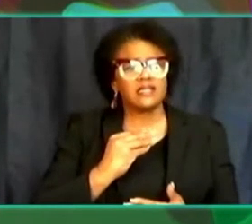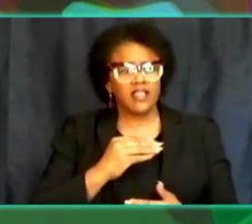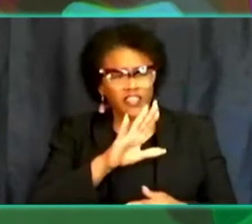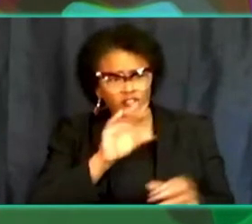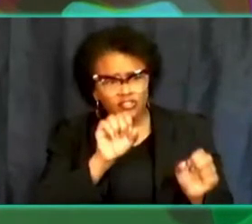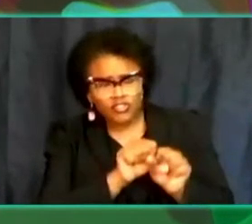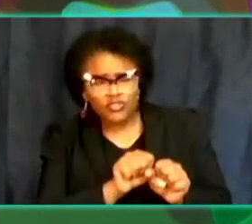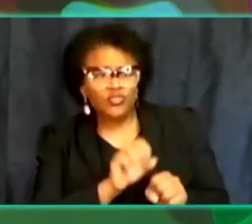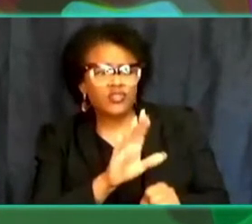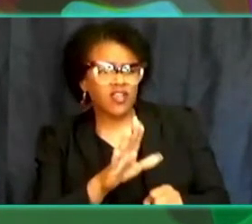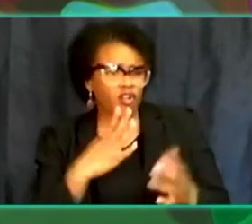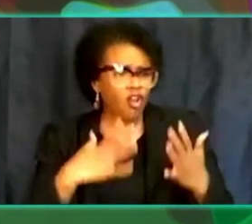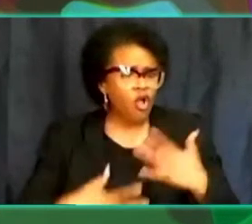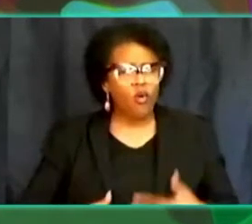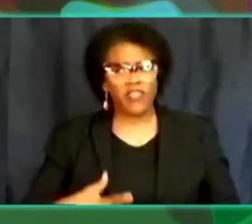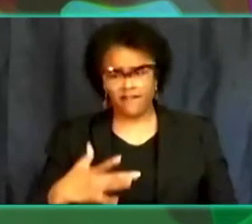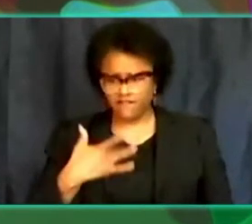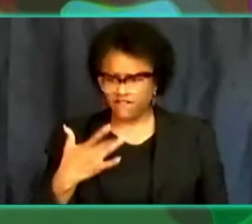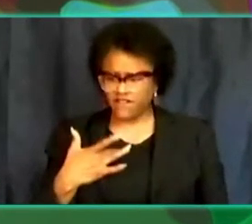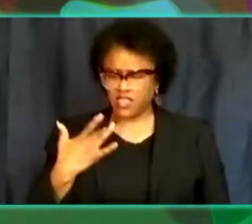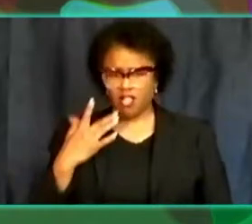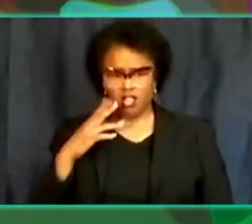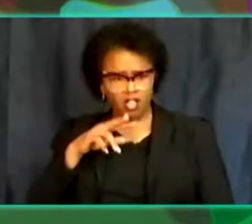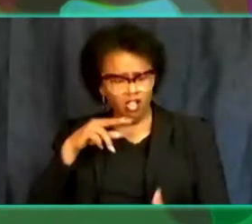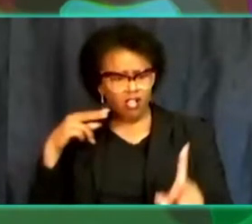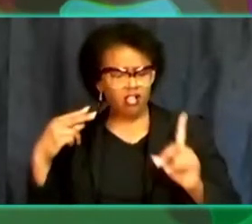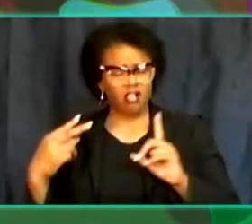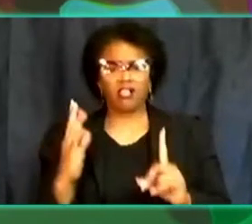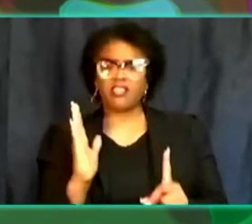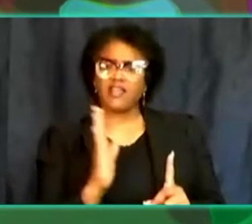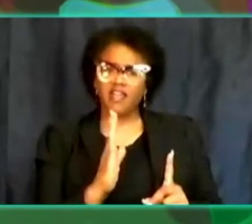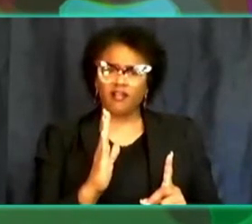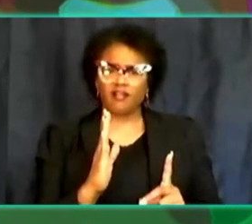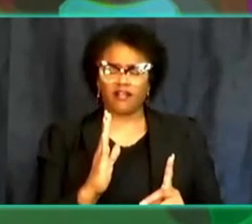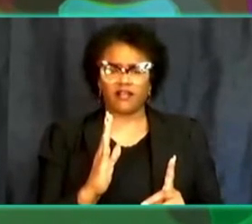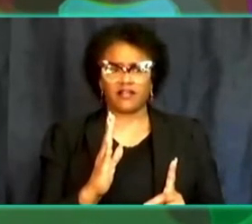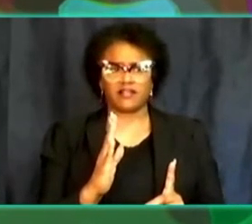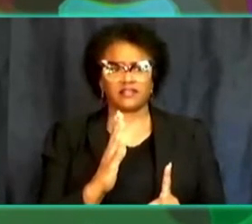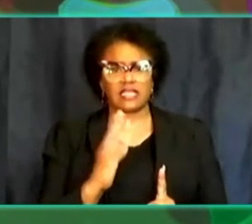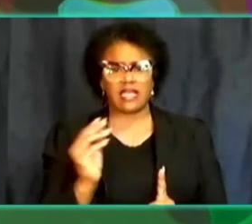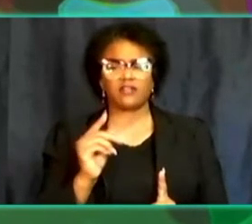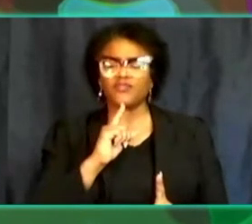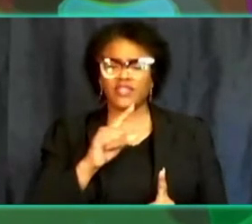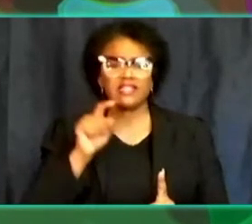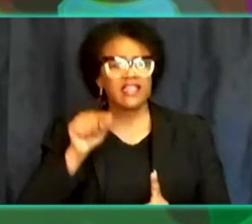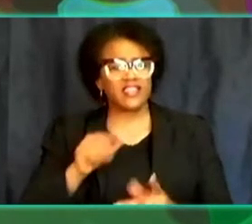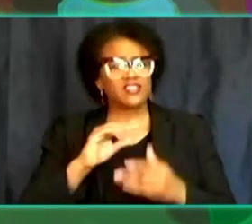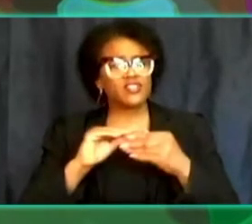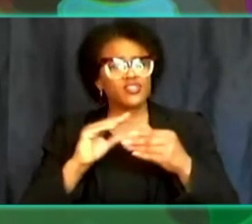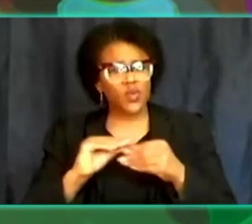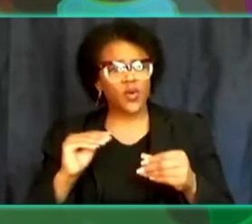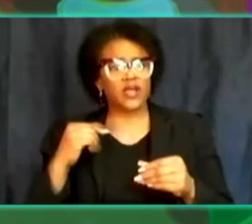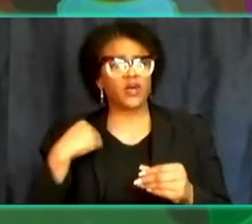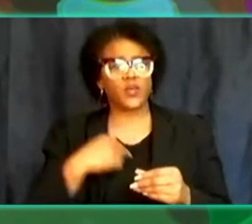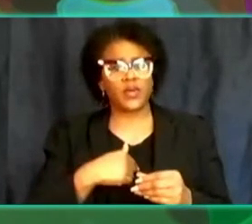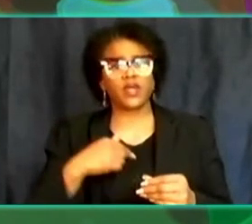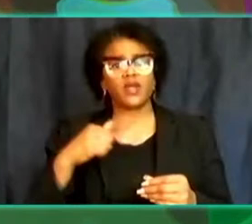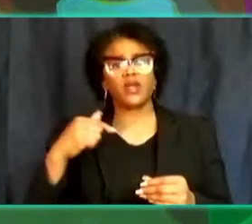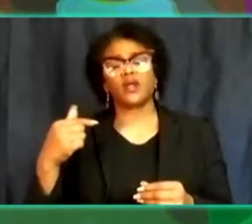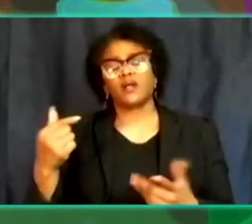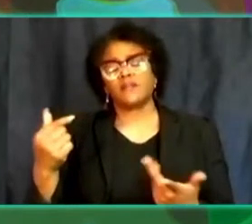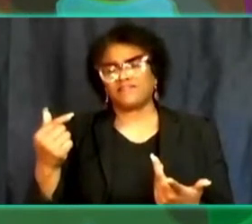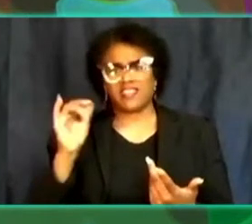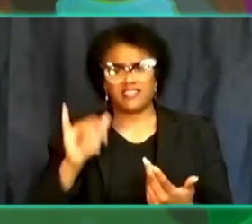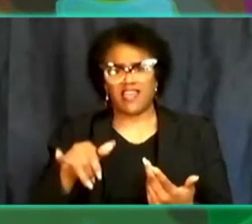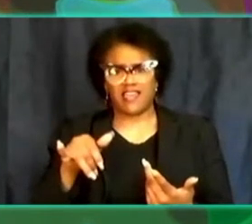on their clothing, see through their eyes. And so, particularly with the story we're telling for Ghost Roast, that was